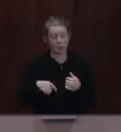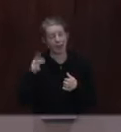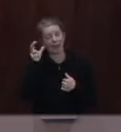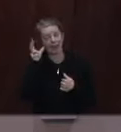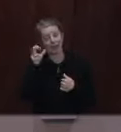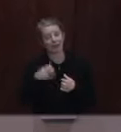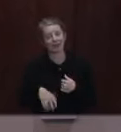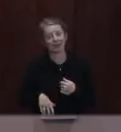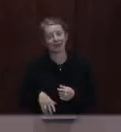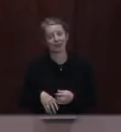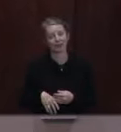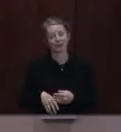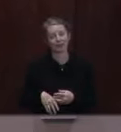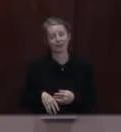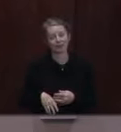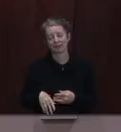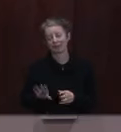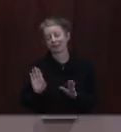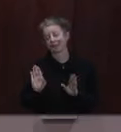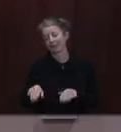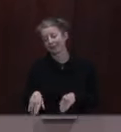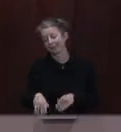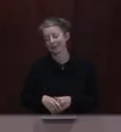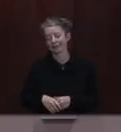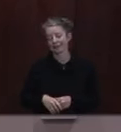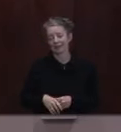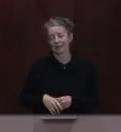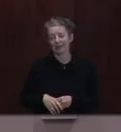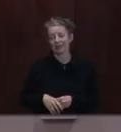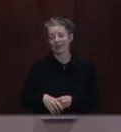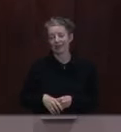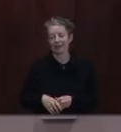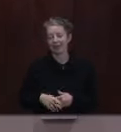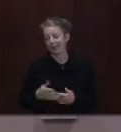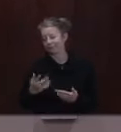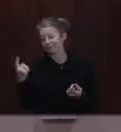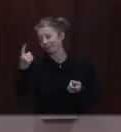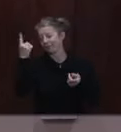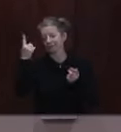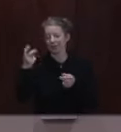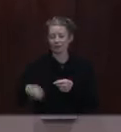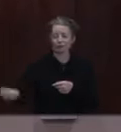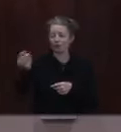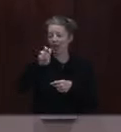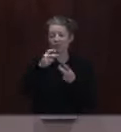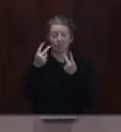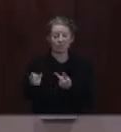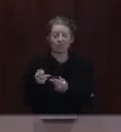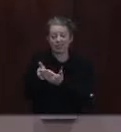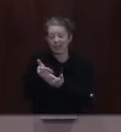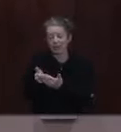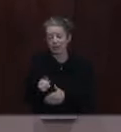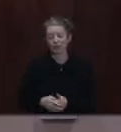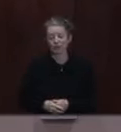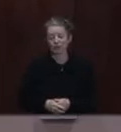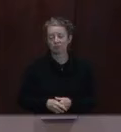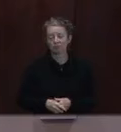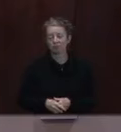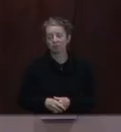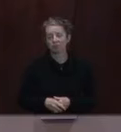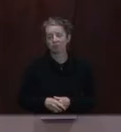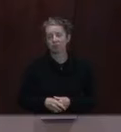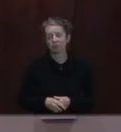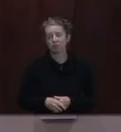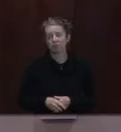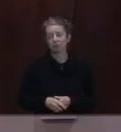at, I mean, you traveled or you went to a neighbor's house and you know,